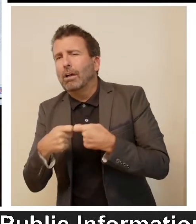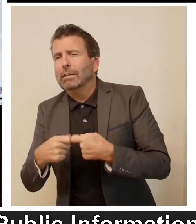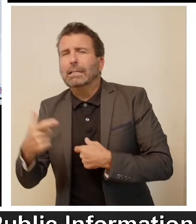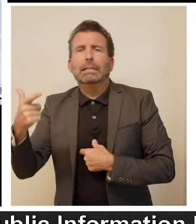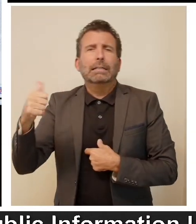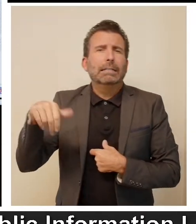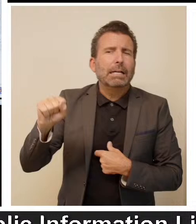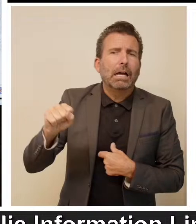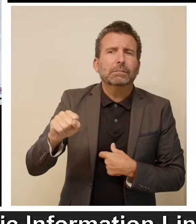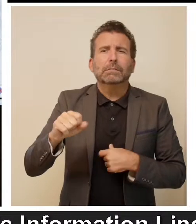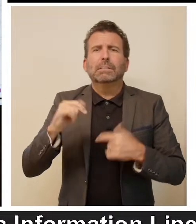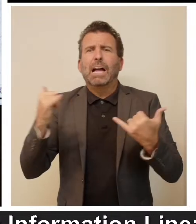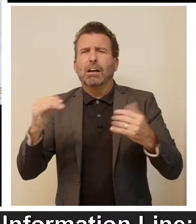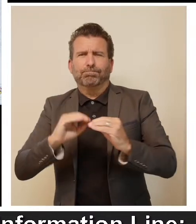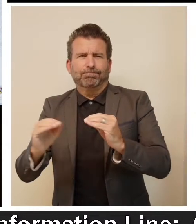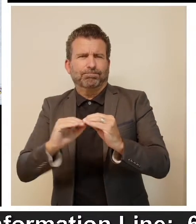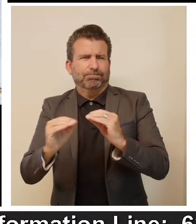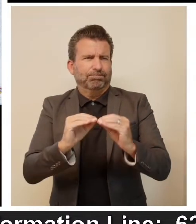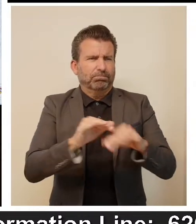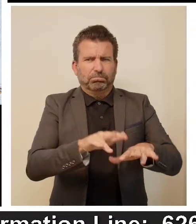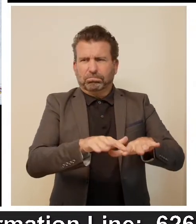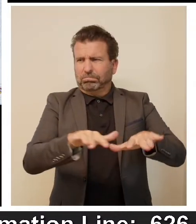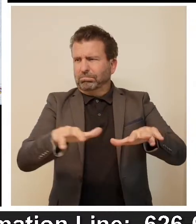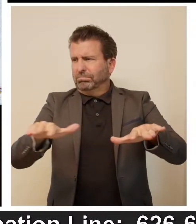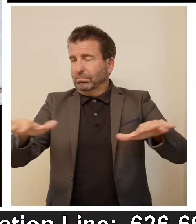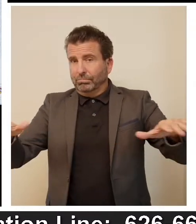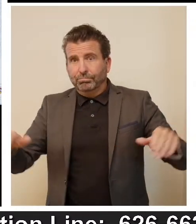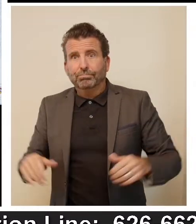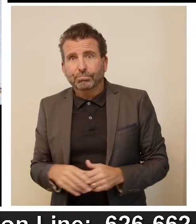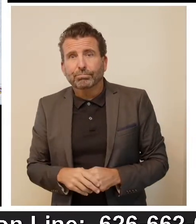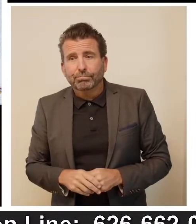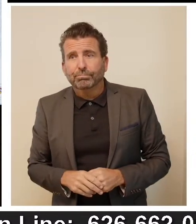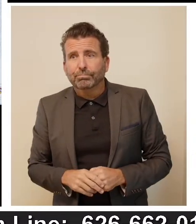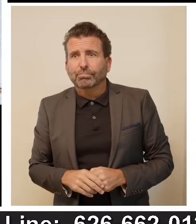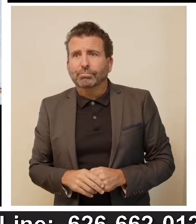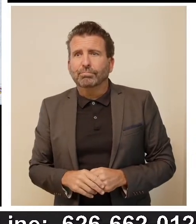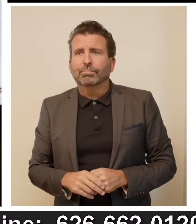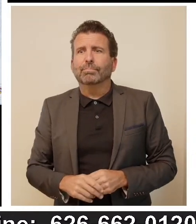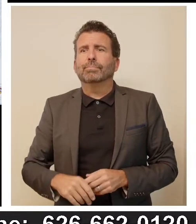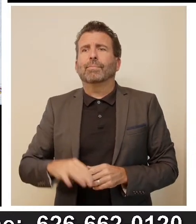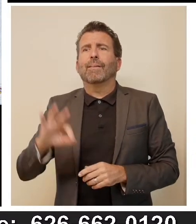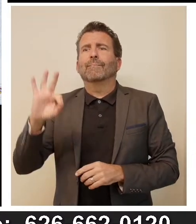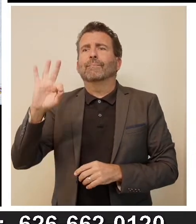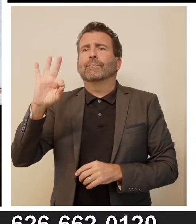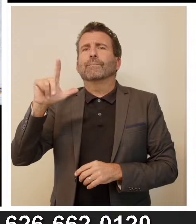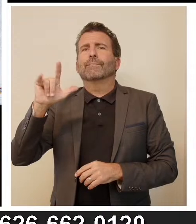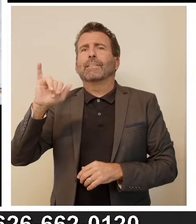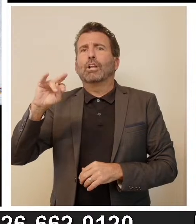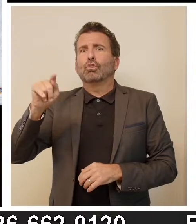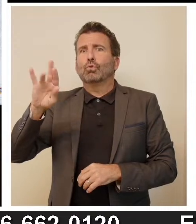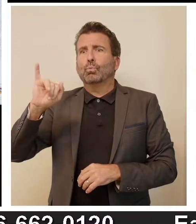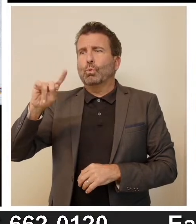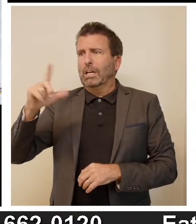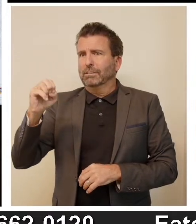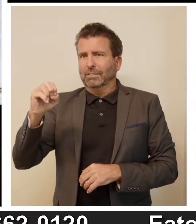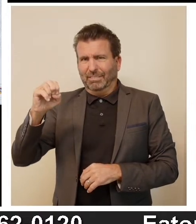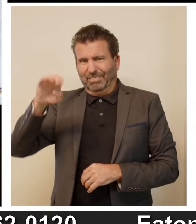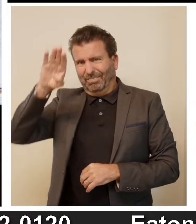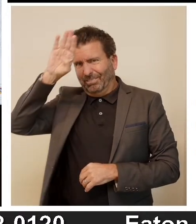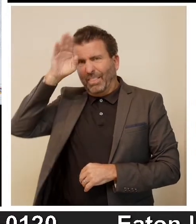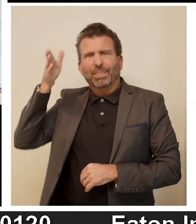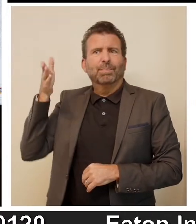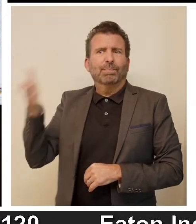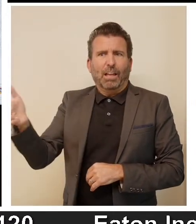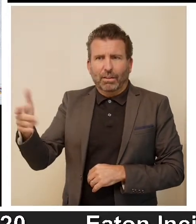Cañada group over in the Flint Ridge area. You may see a lot of resources over there. We're here to support all that. We also have